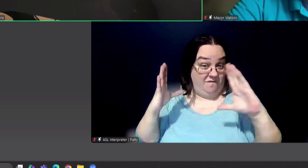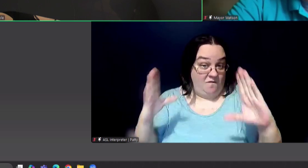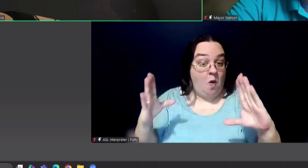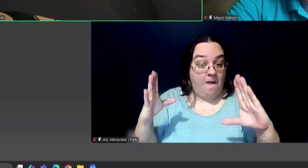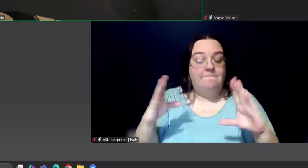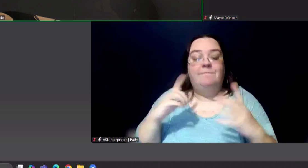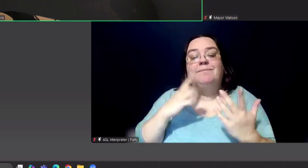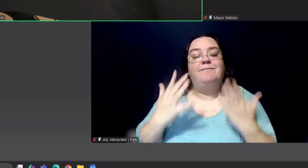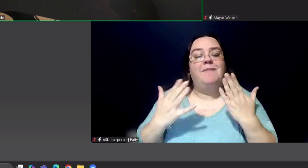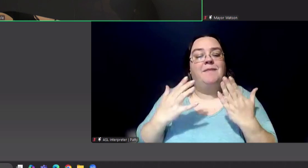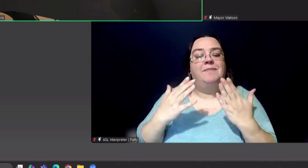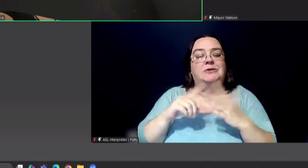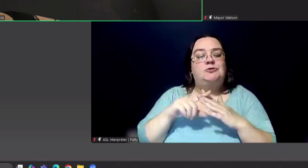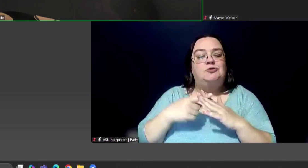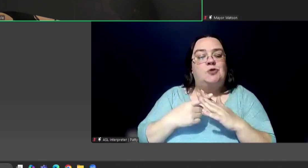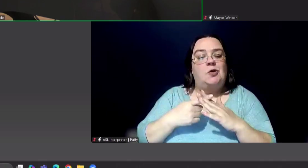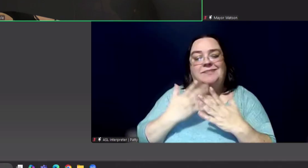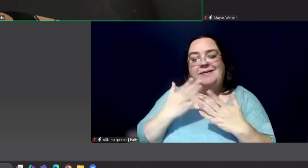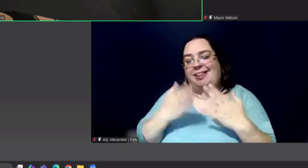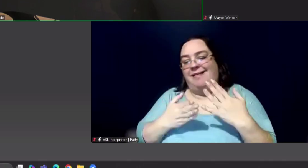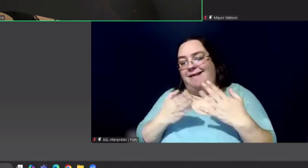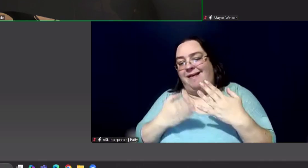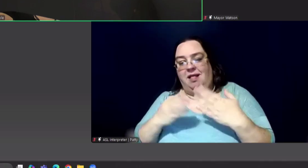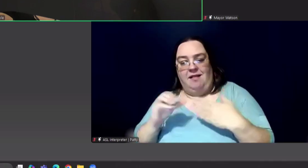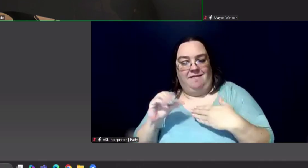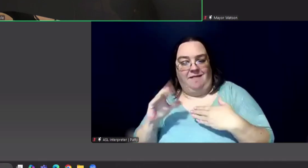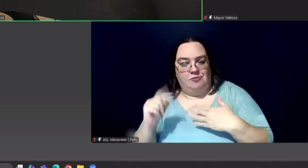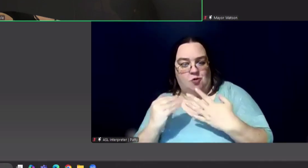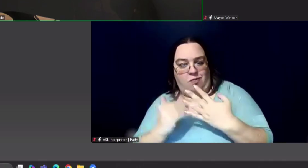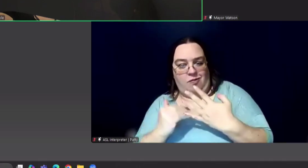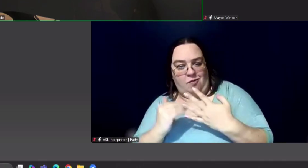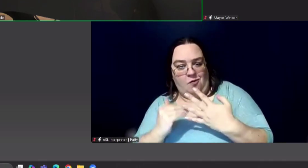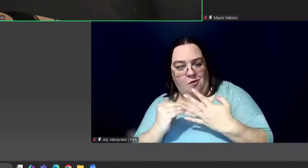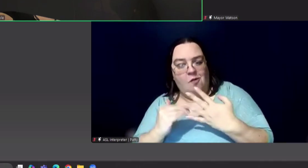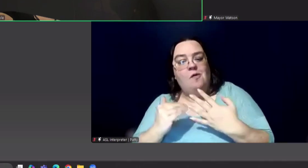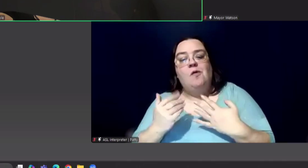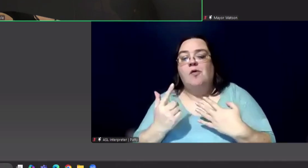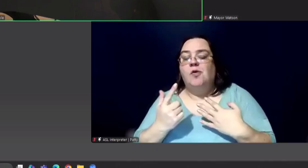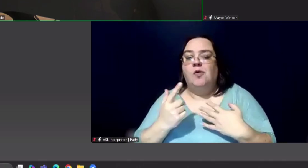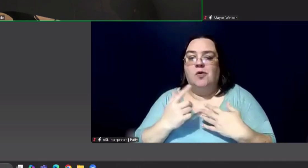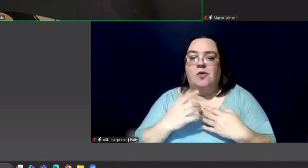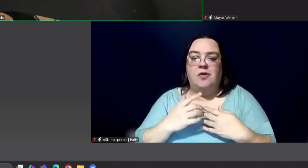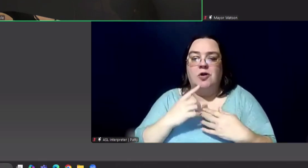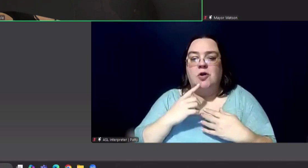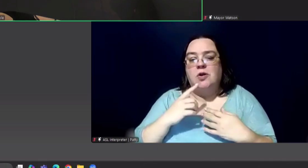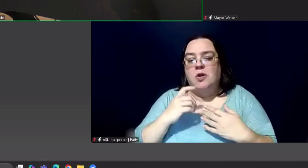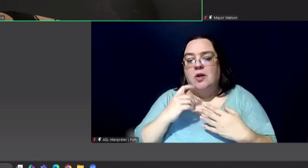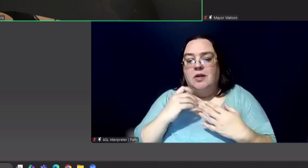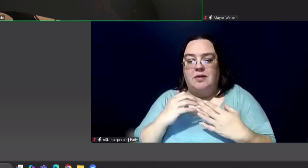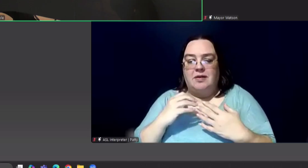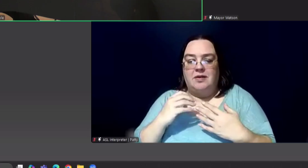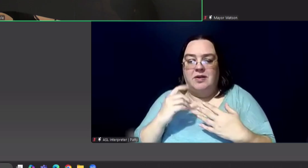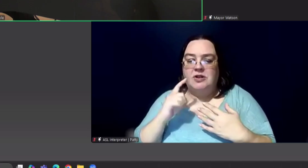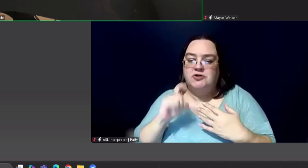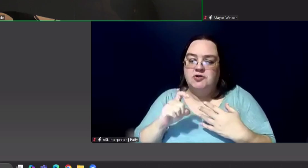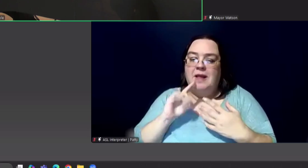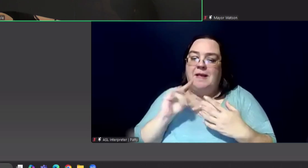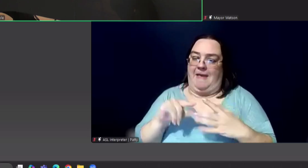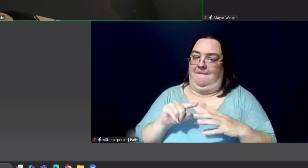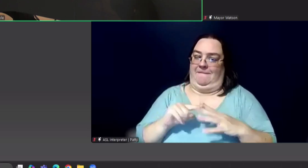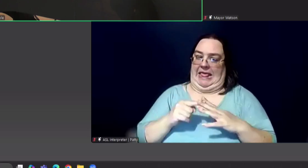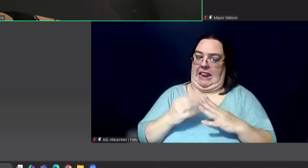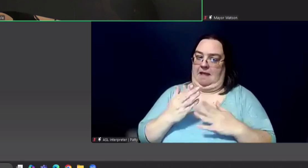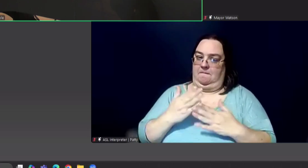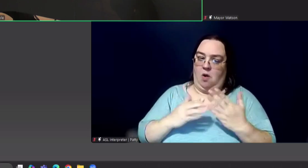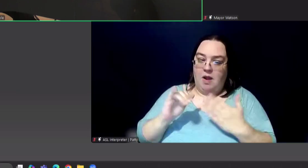the end of October. So Okay. the end of October should be around the beginning part of that. Okay. But as far as